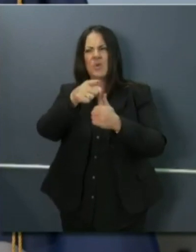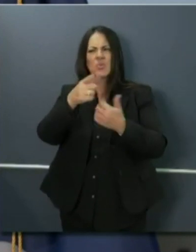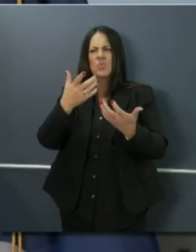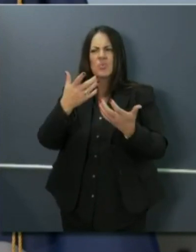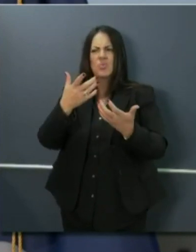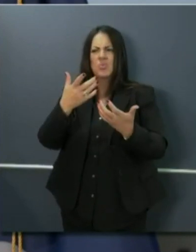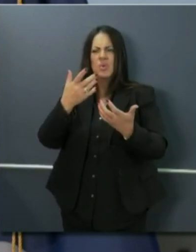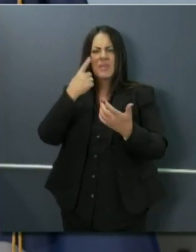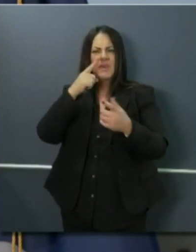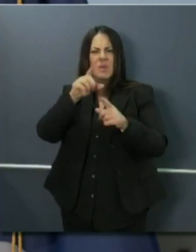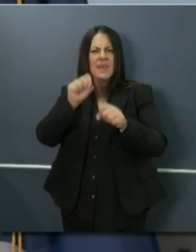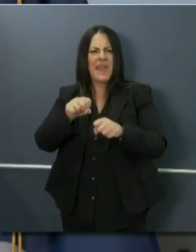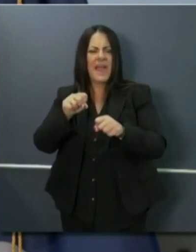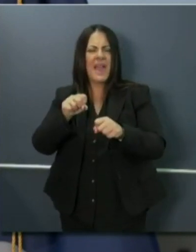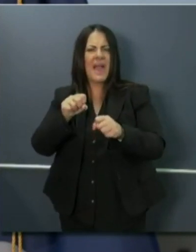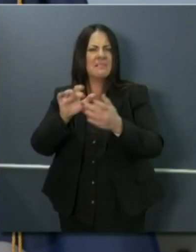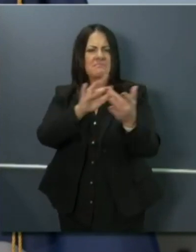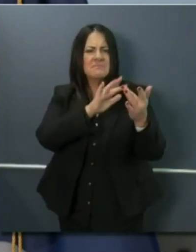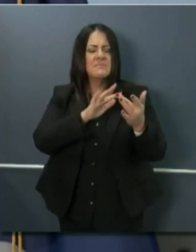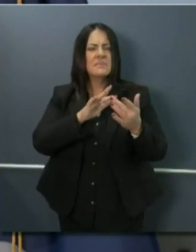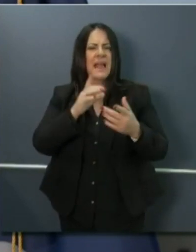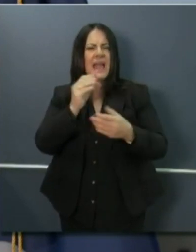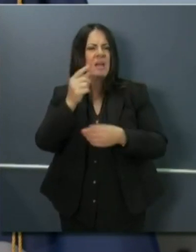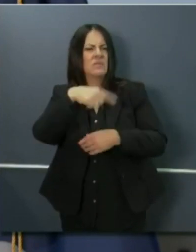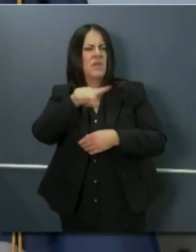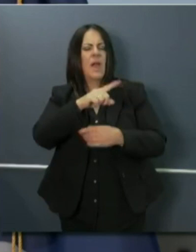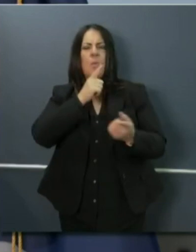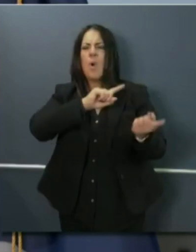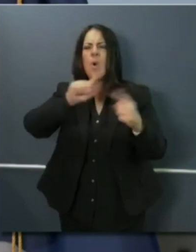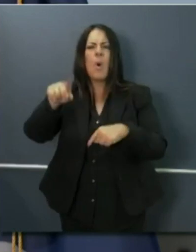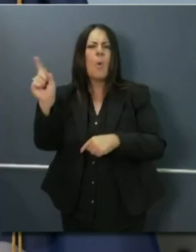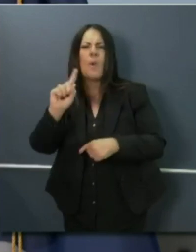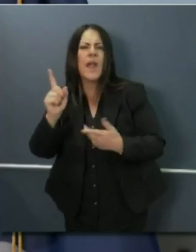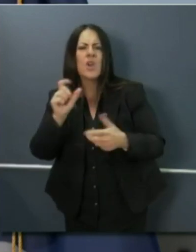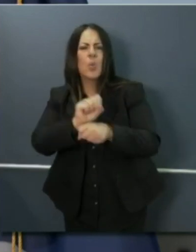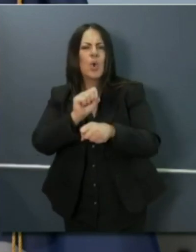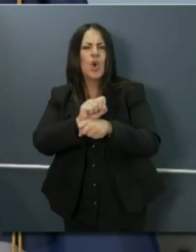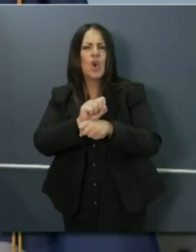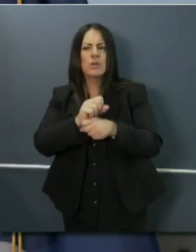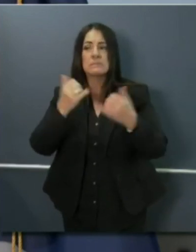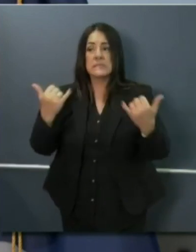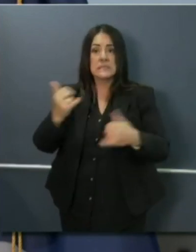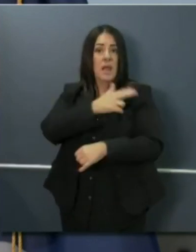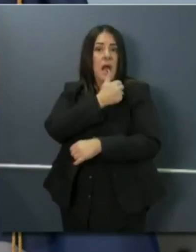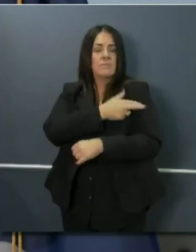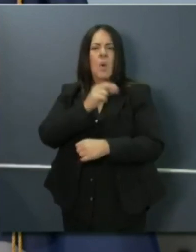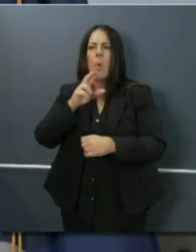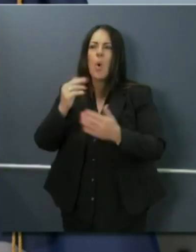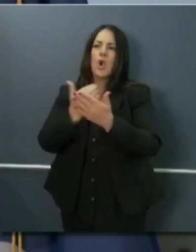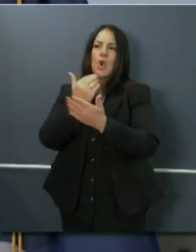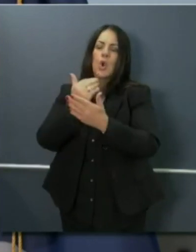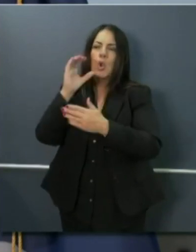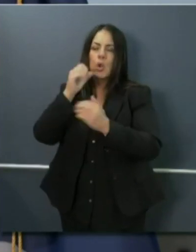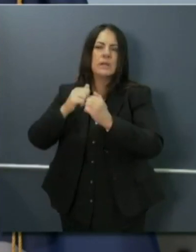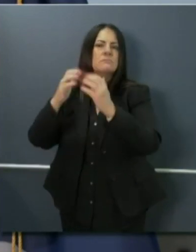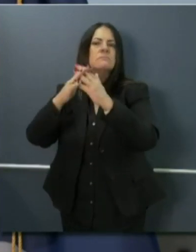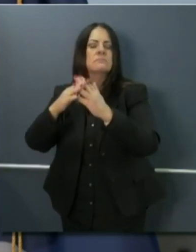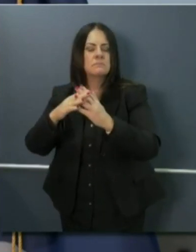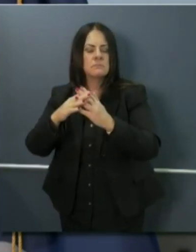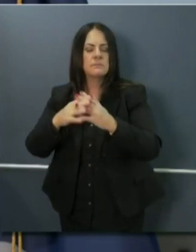go? Would they go to field hospitals or existing hospitals or both? No, and thank you for the opportunity to clarify. That's just the